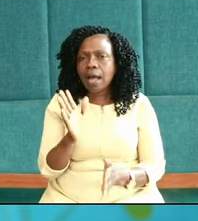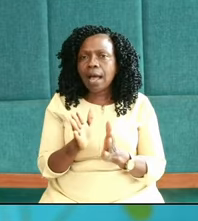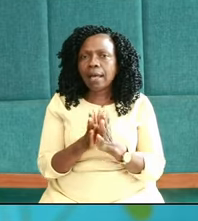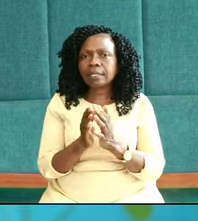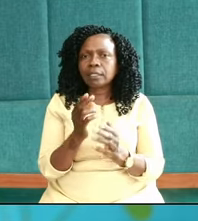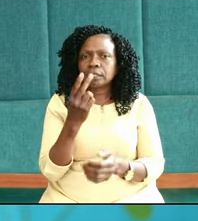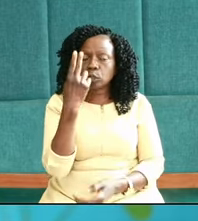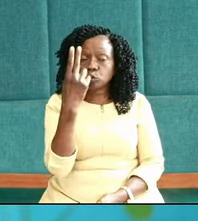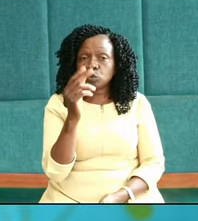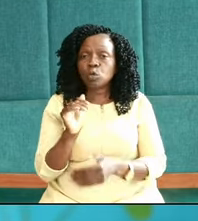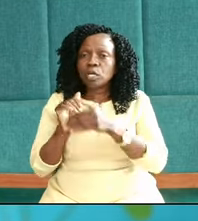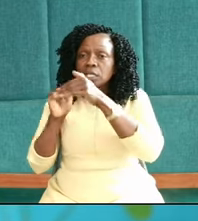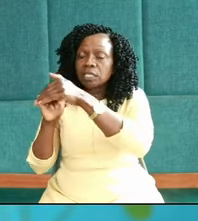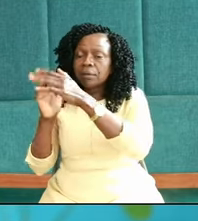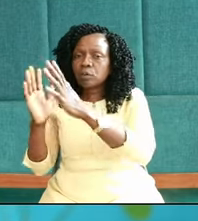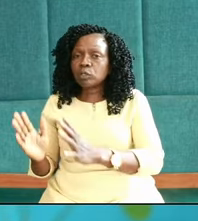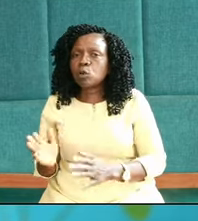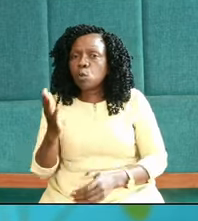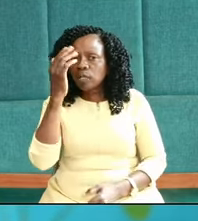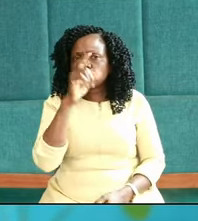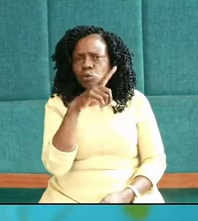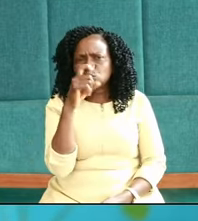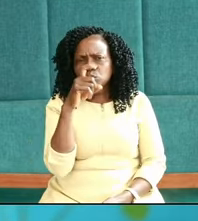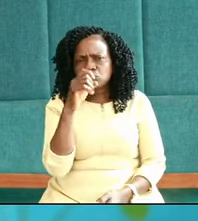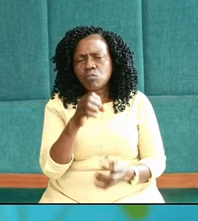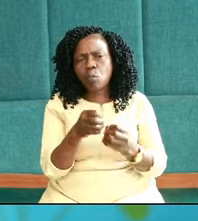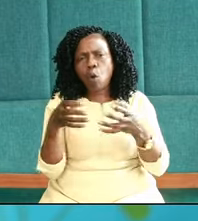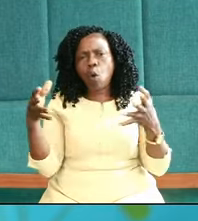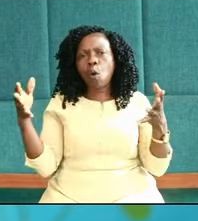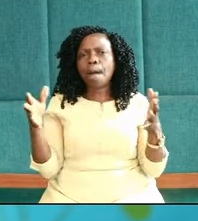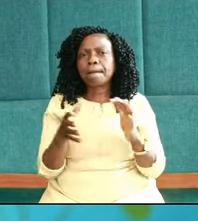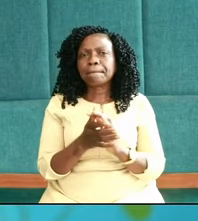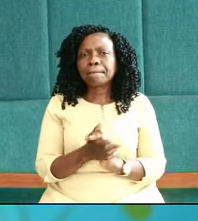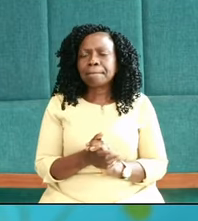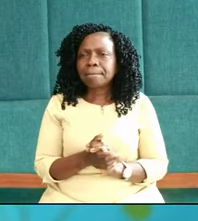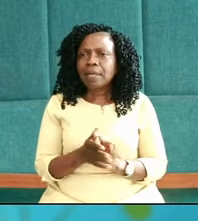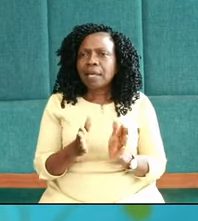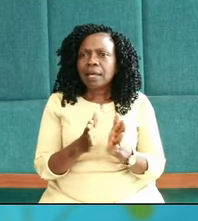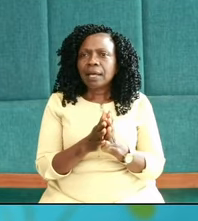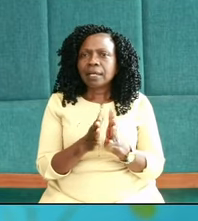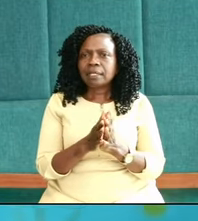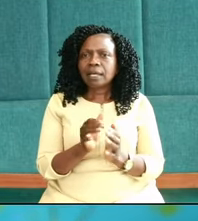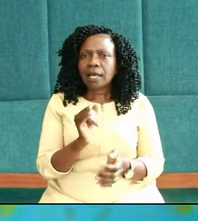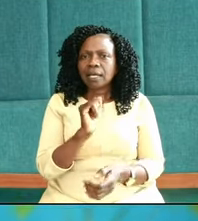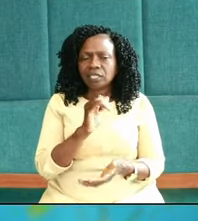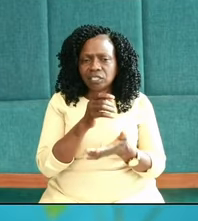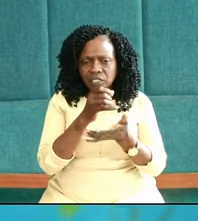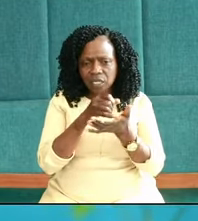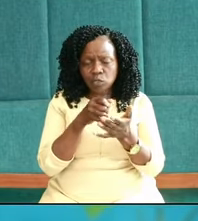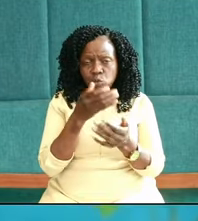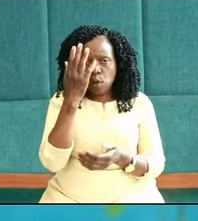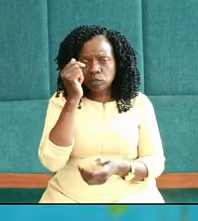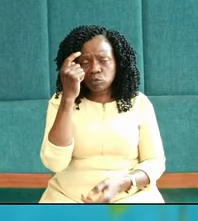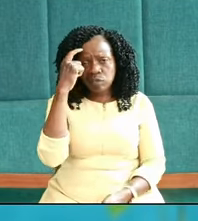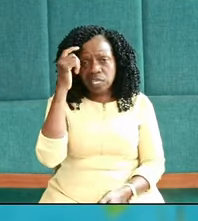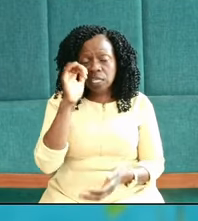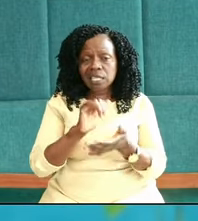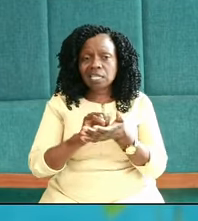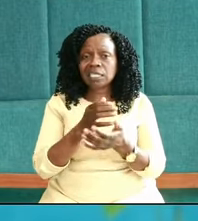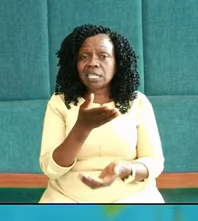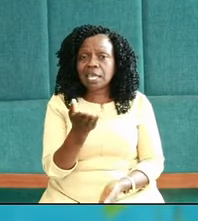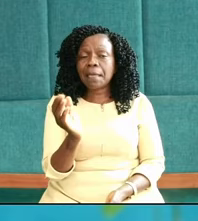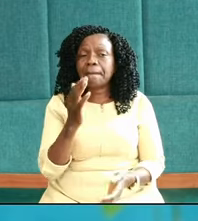And the two disciples want to question more. And I just want to think that